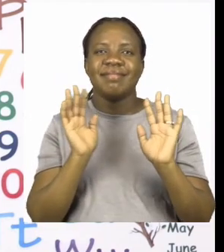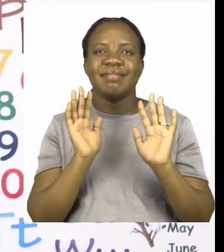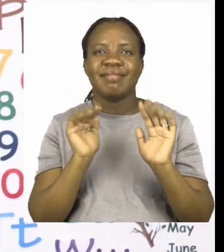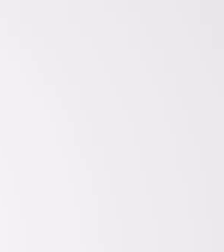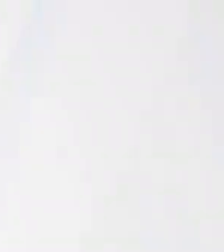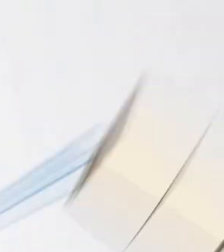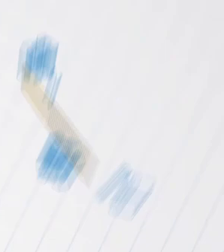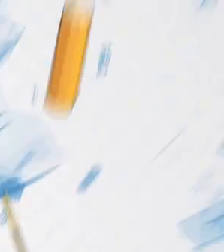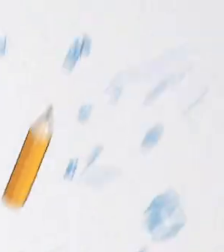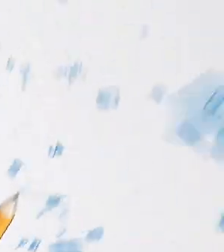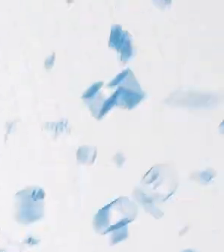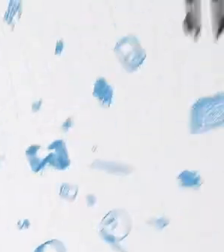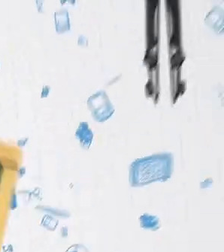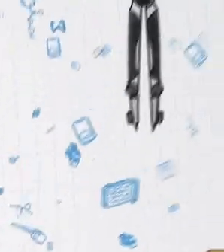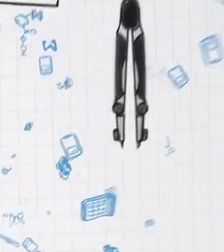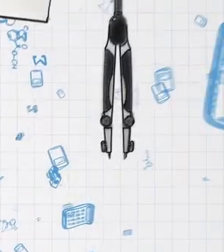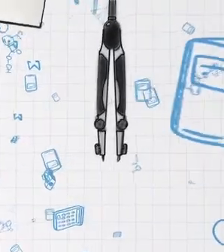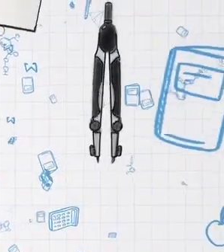goodbye!